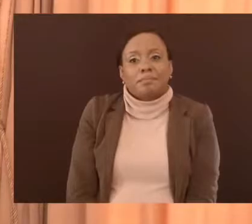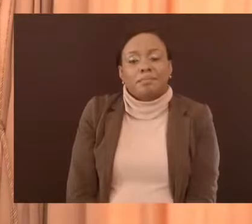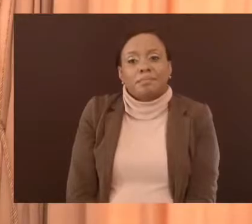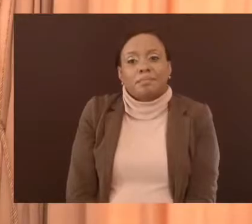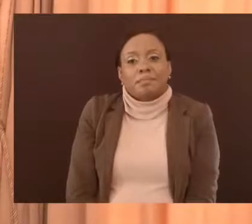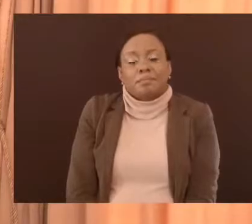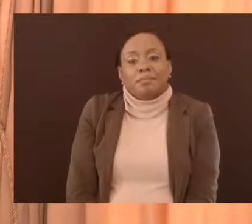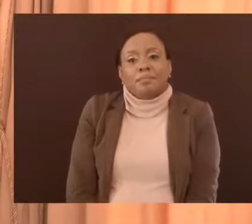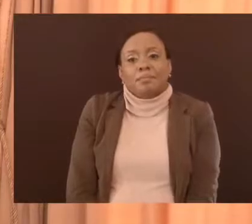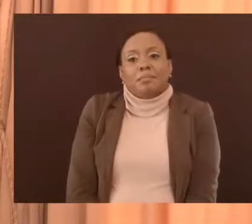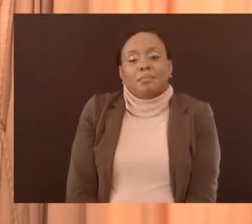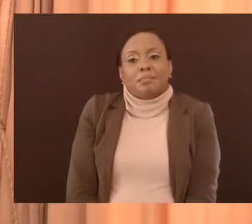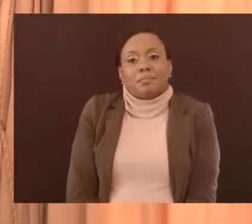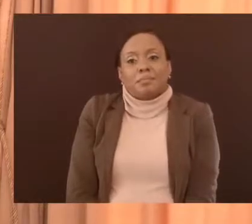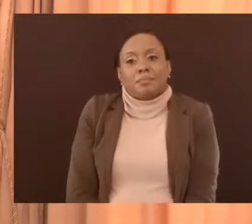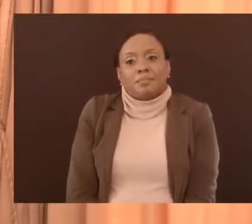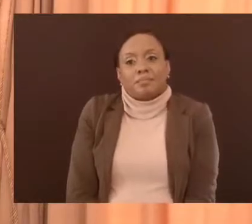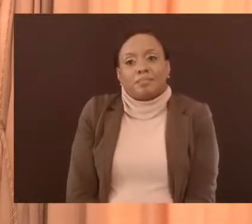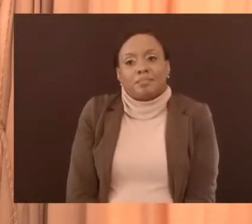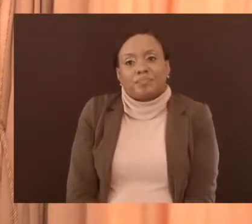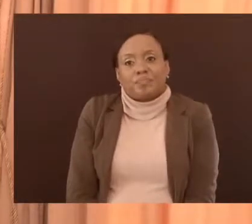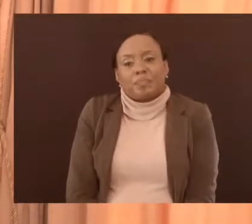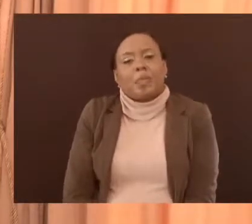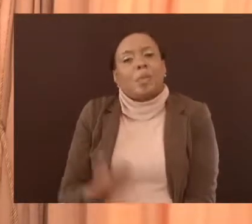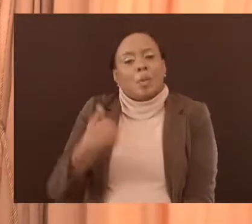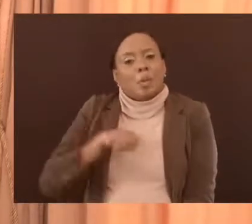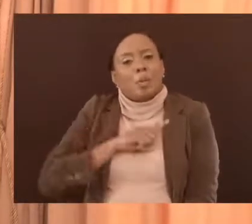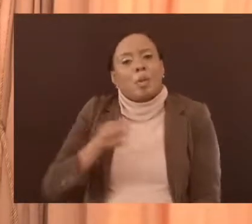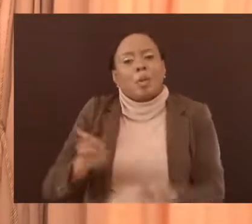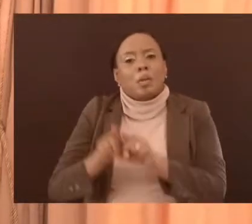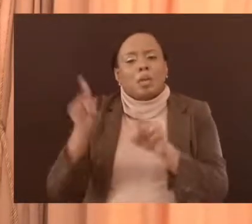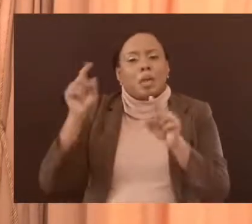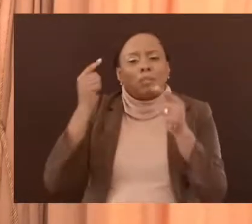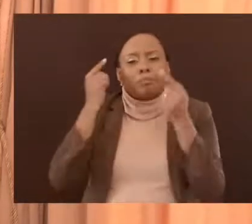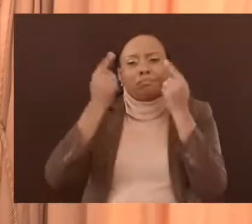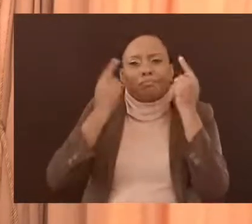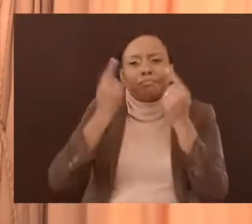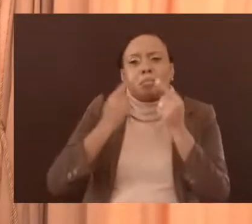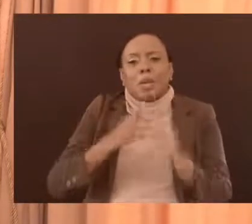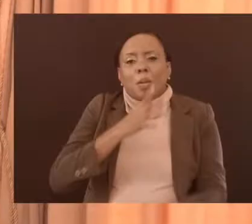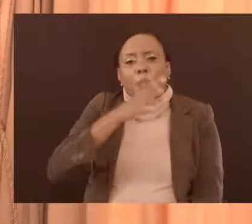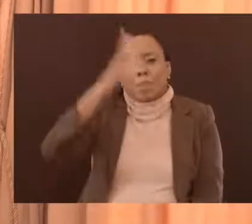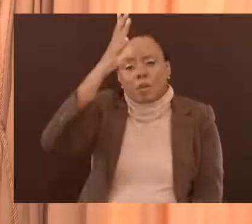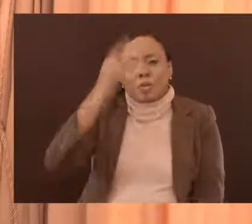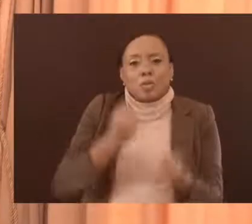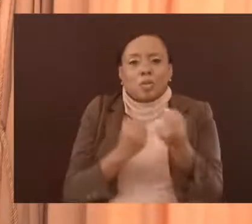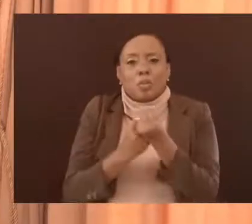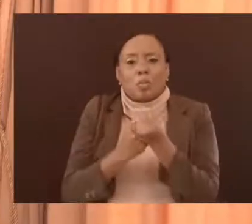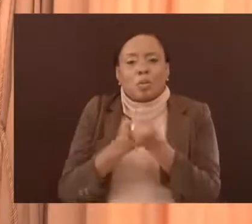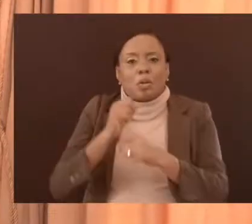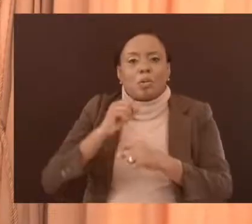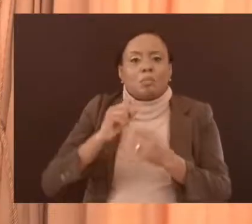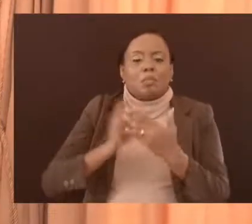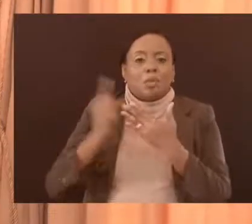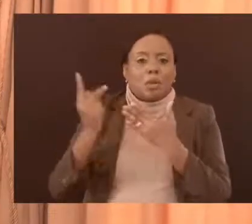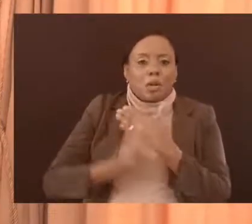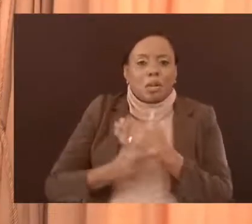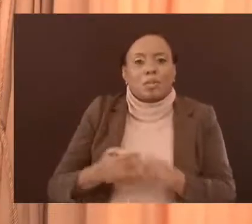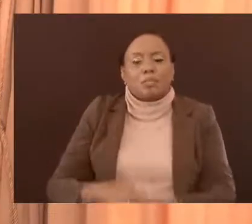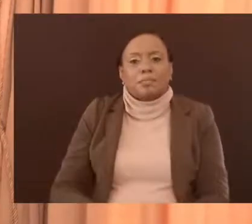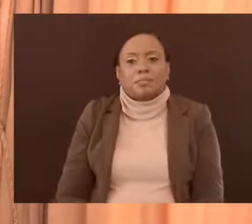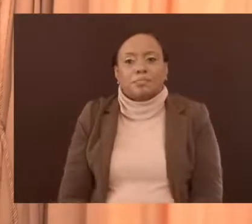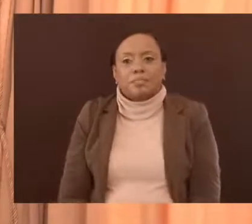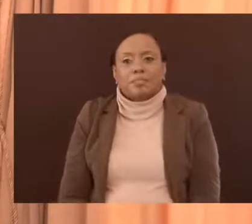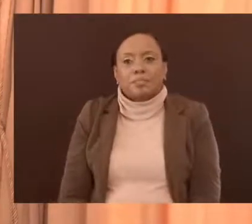We have also considered parent support programs. With the establishment of the Parent